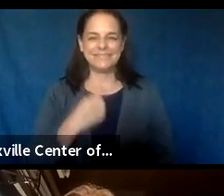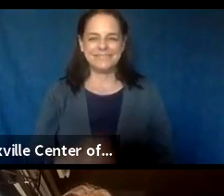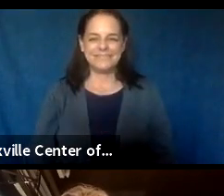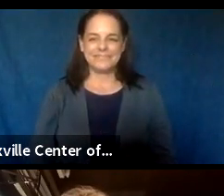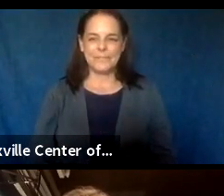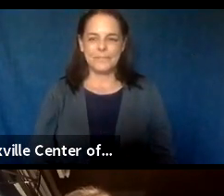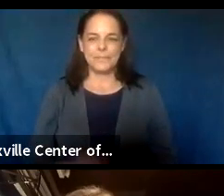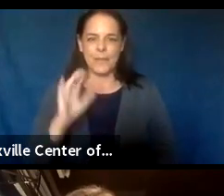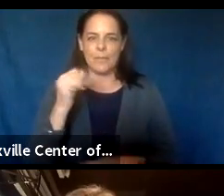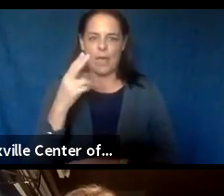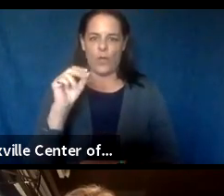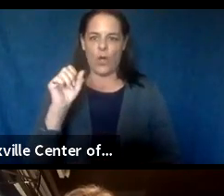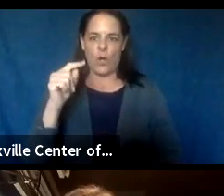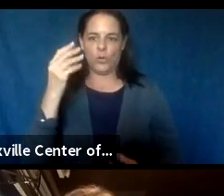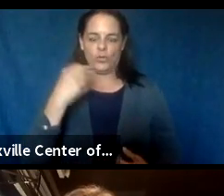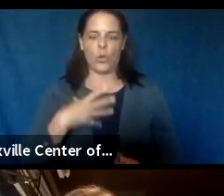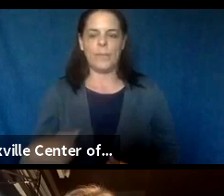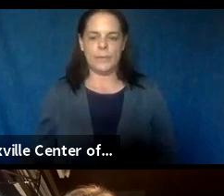by the host.